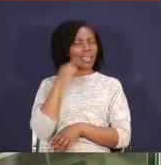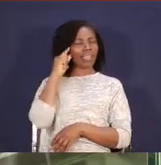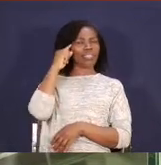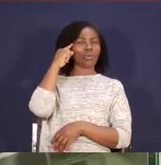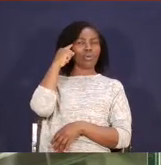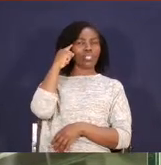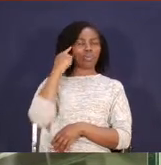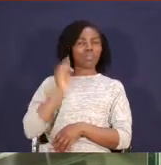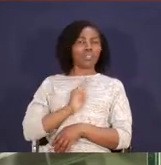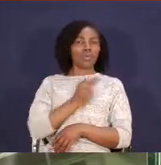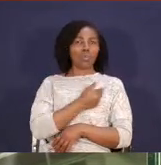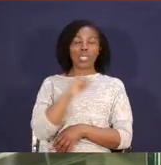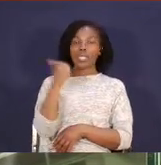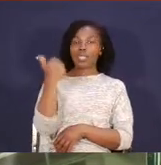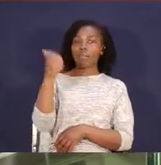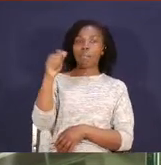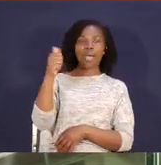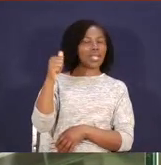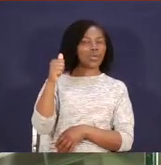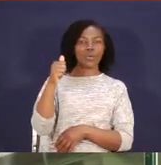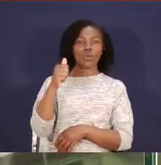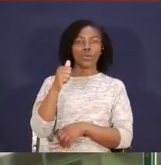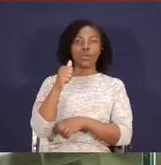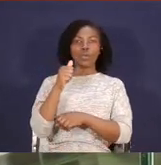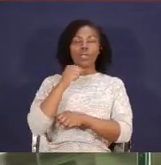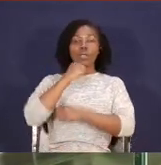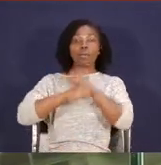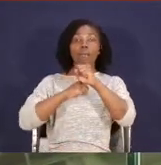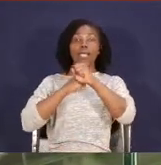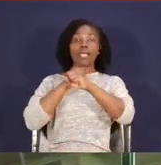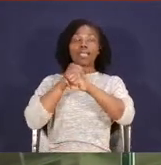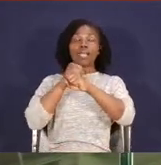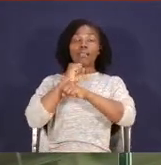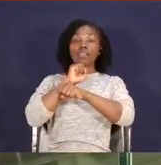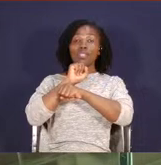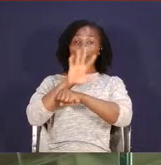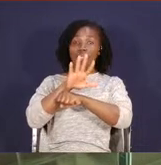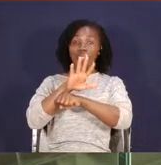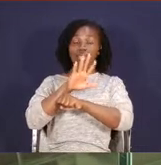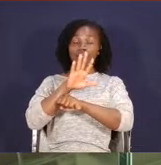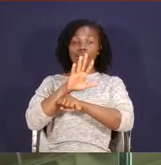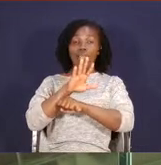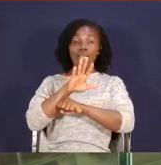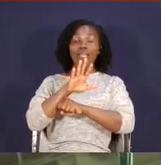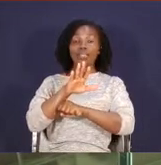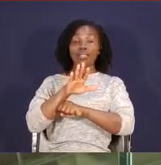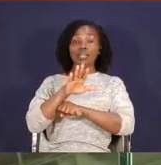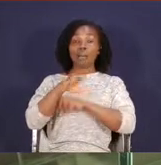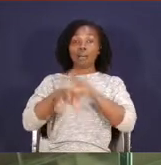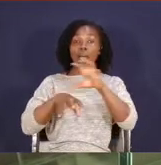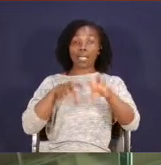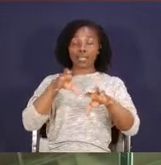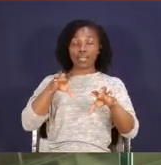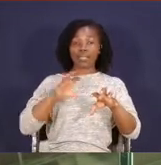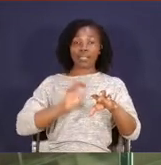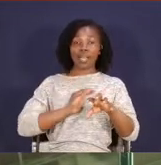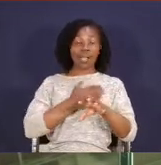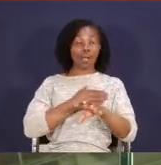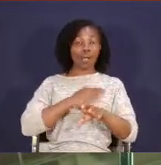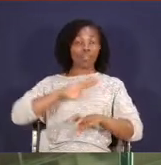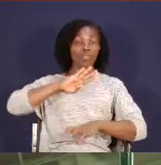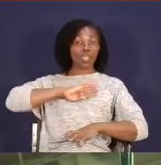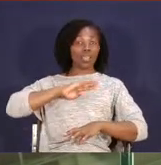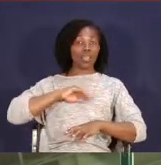I was saying, I think we have not marketed our country enough. just the tourist resource alone, you know, the gift